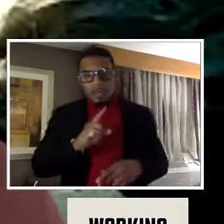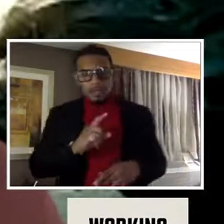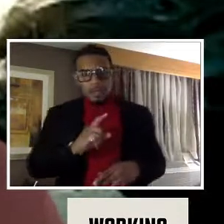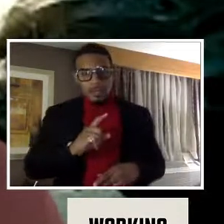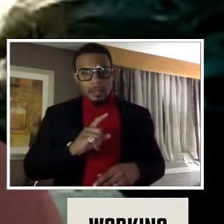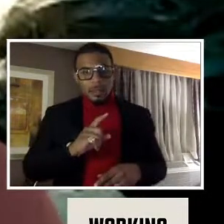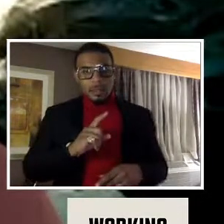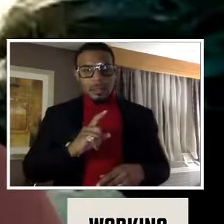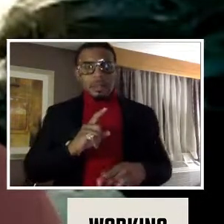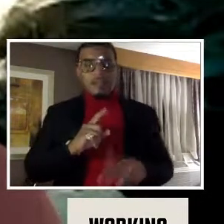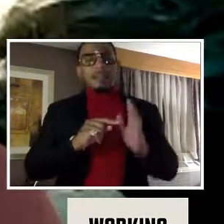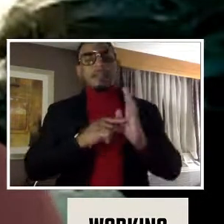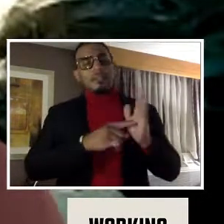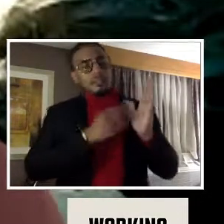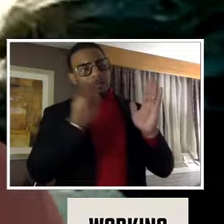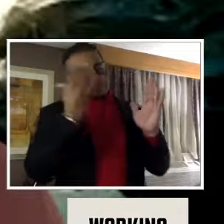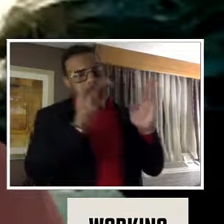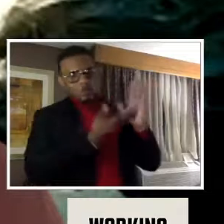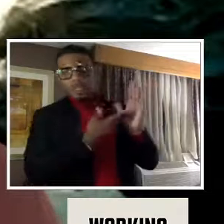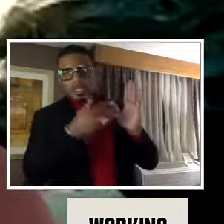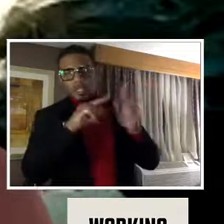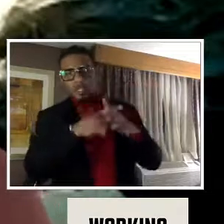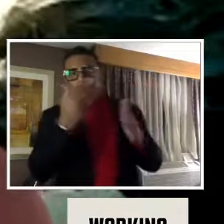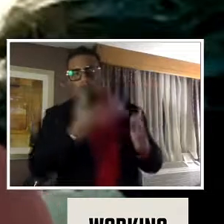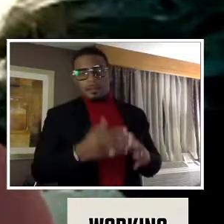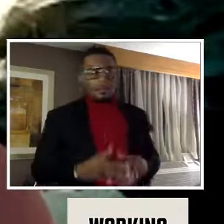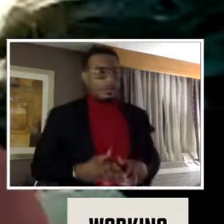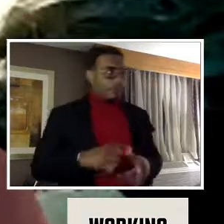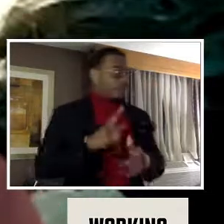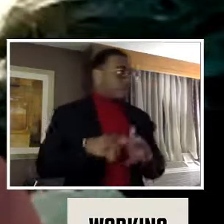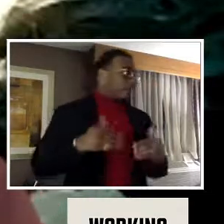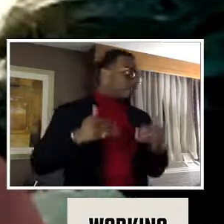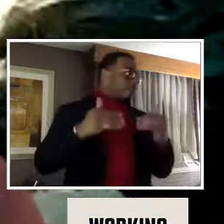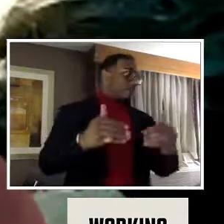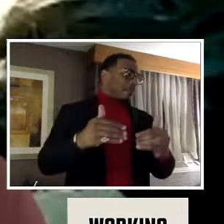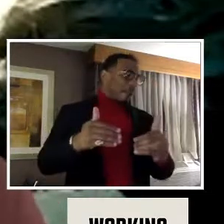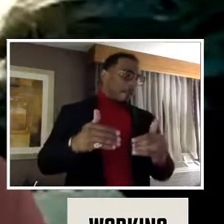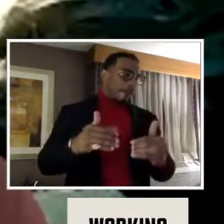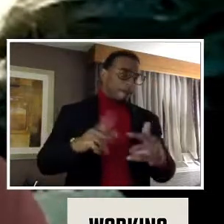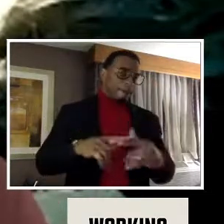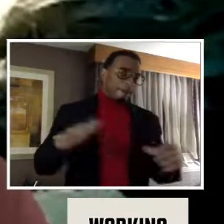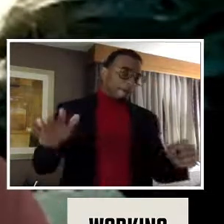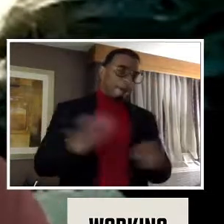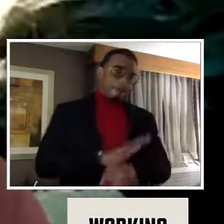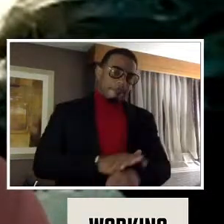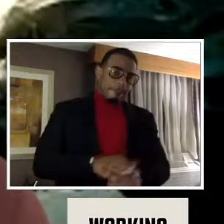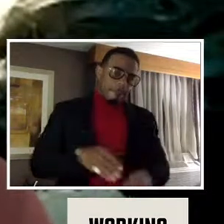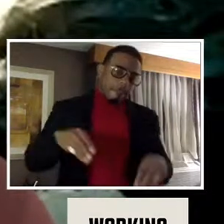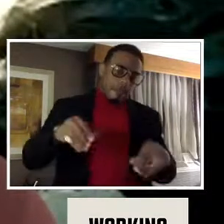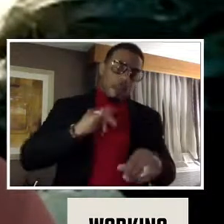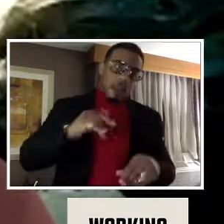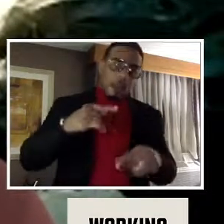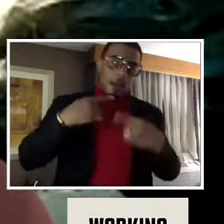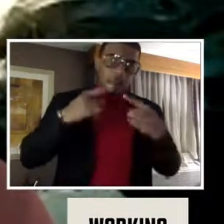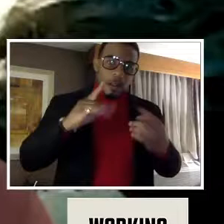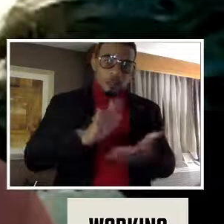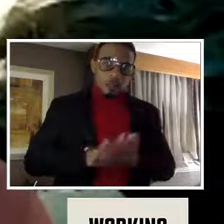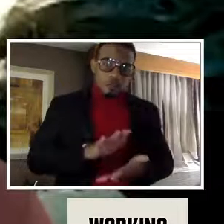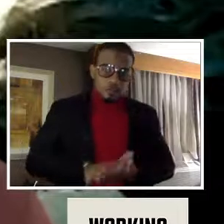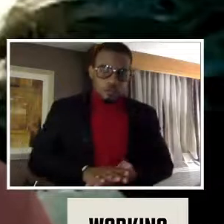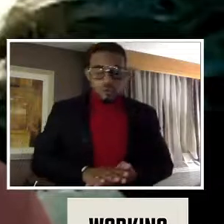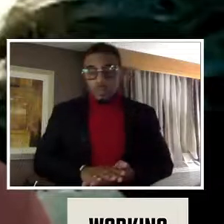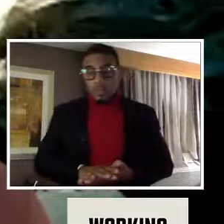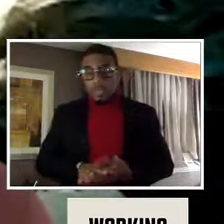be exemplary. So it starts there. It then moves on to fully funding our public schools